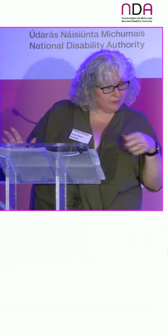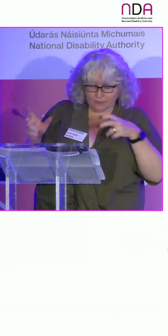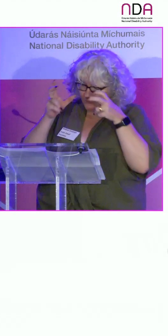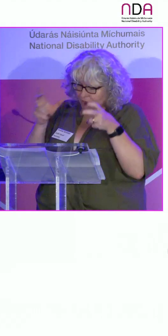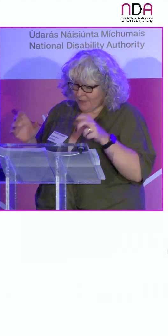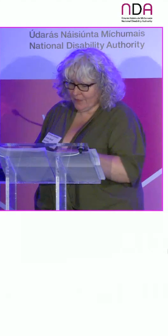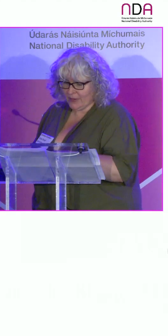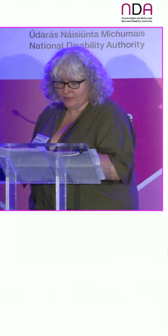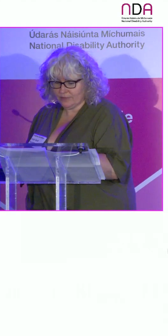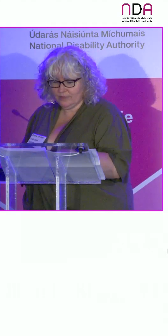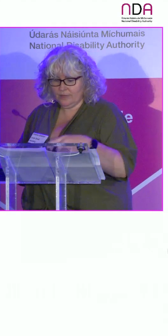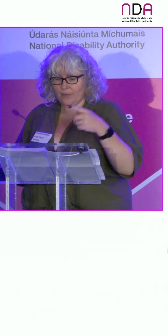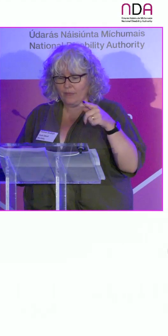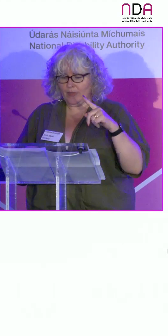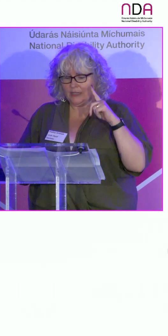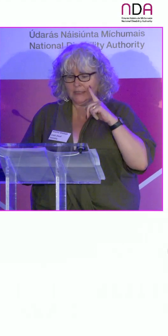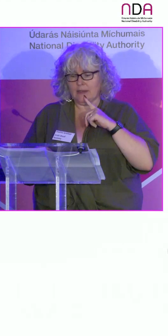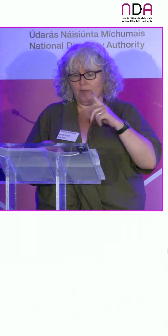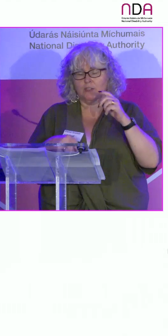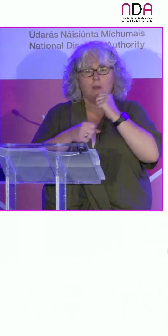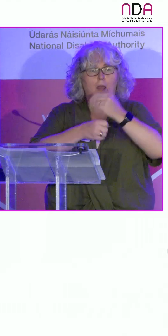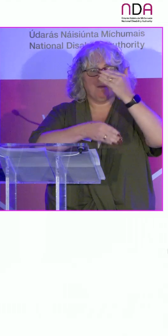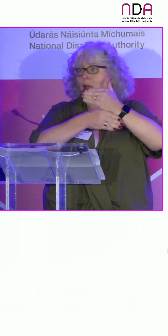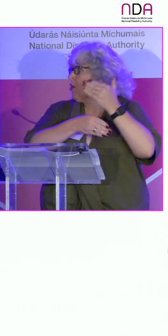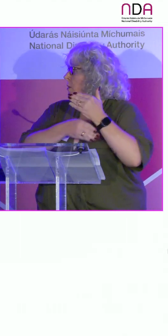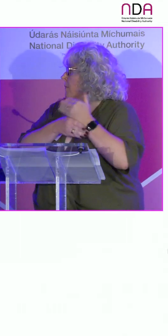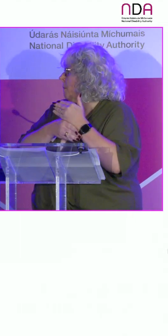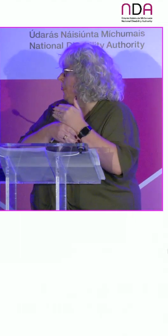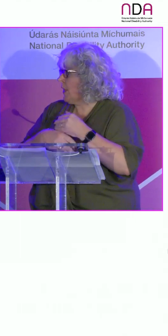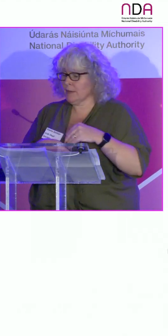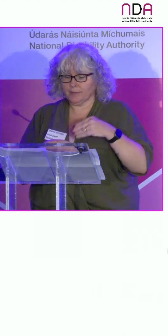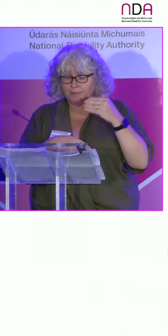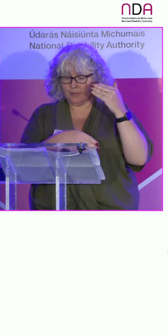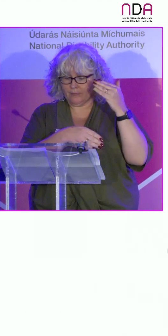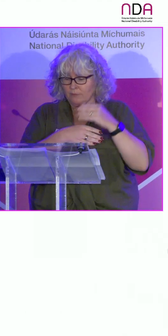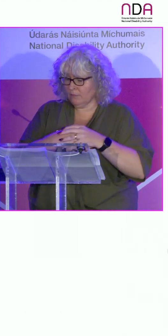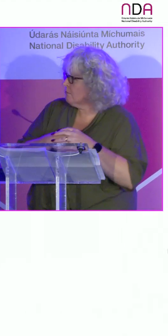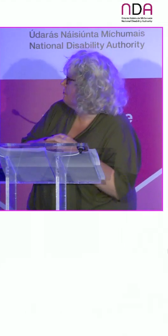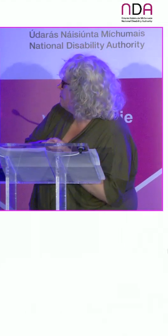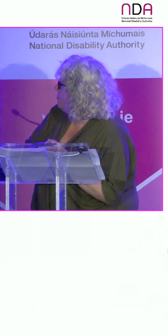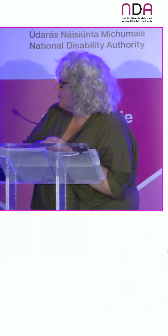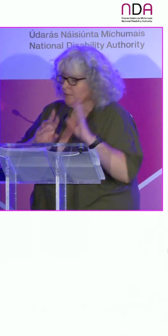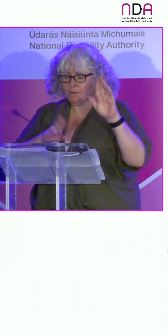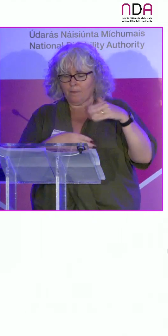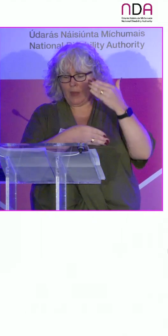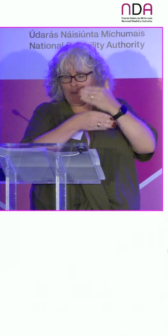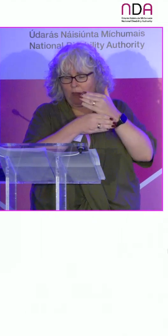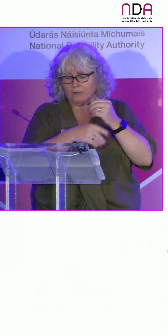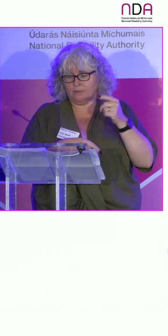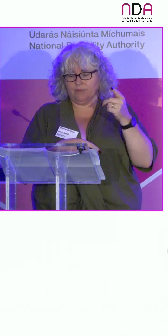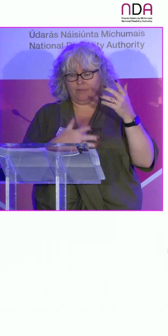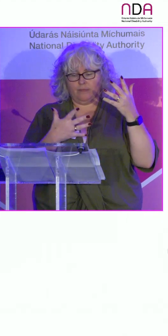future issues for themselves. Time is against me here. For other barriers, we talk about,